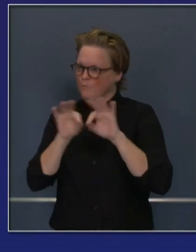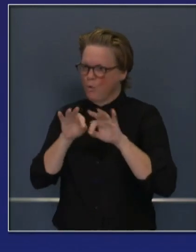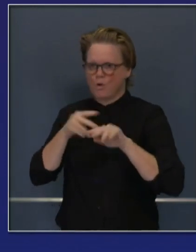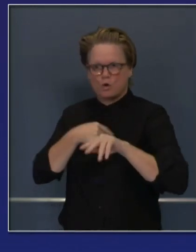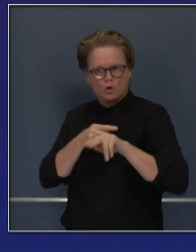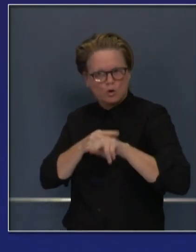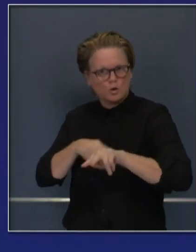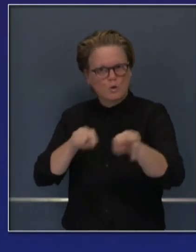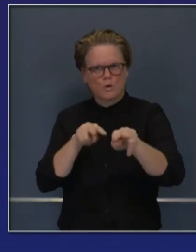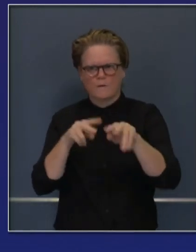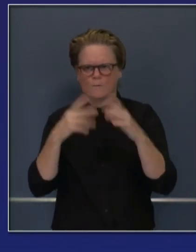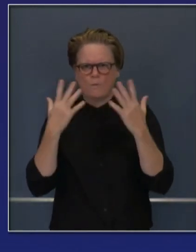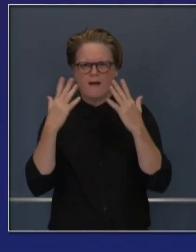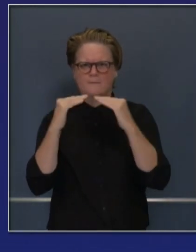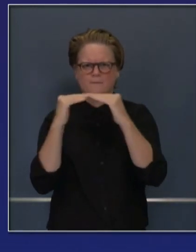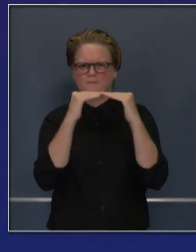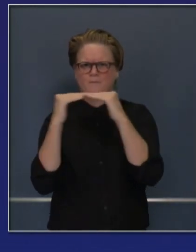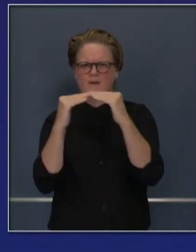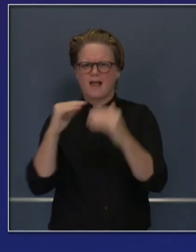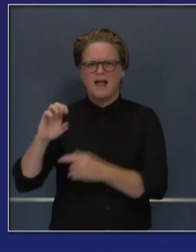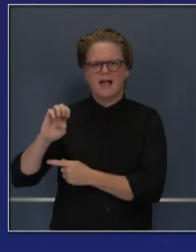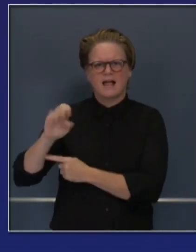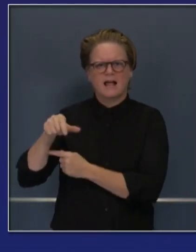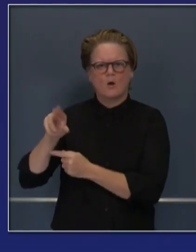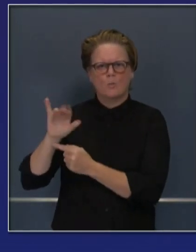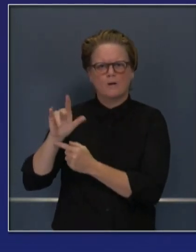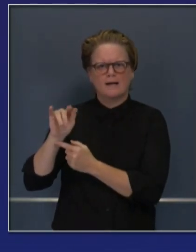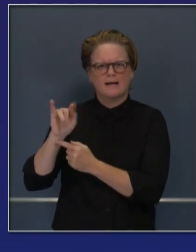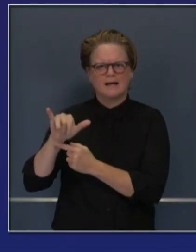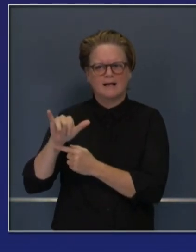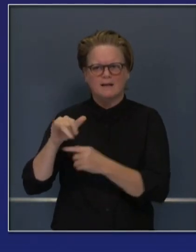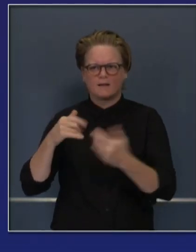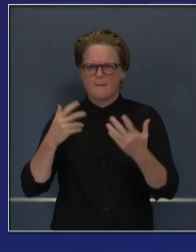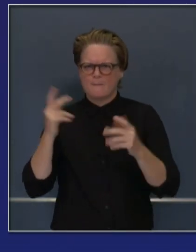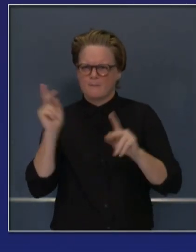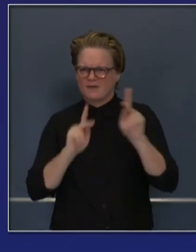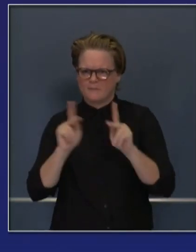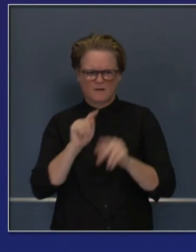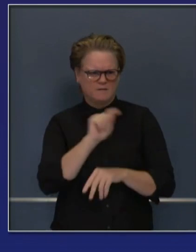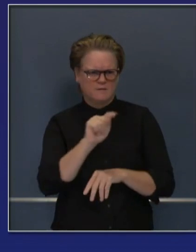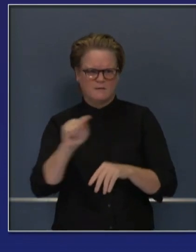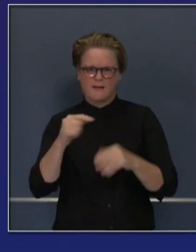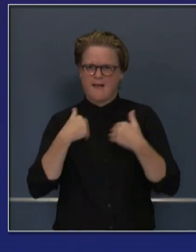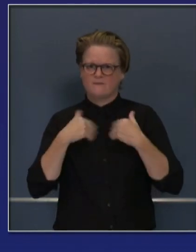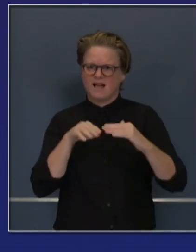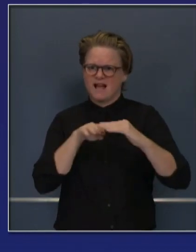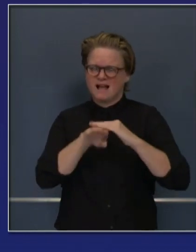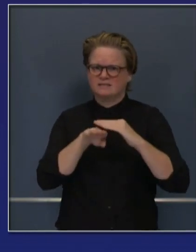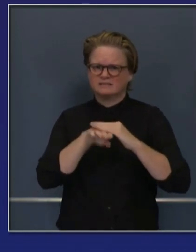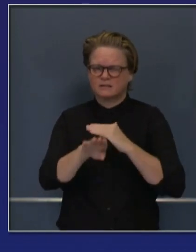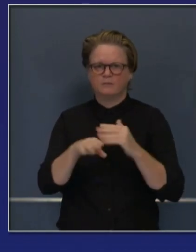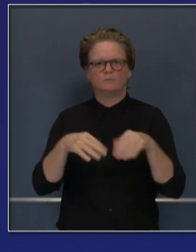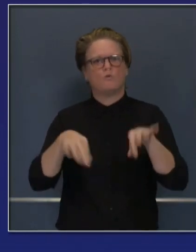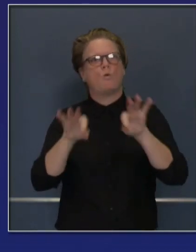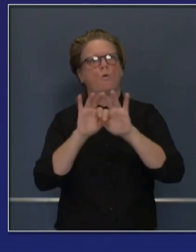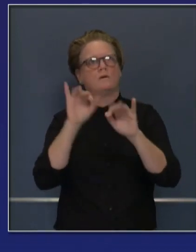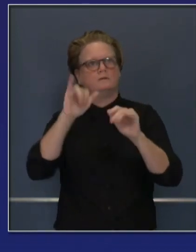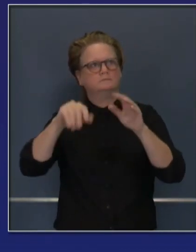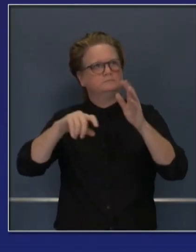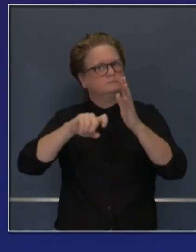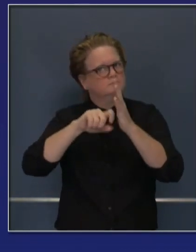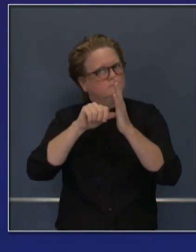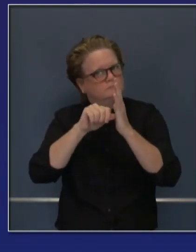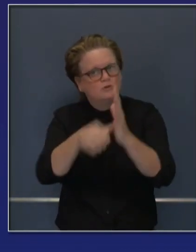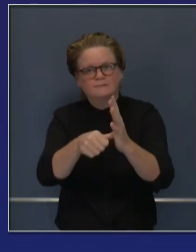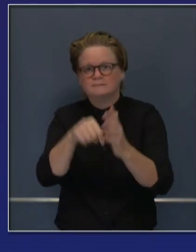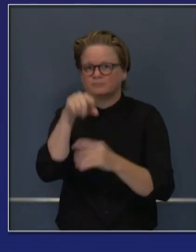looking at distributions, again, along the spectrum of making sure Black and brown communities disproportionately are benefited